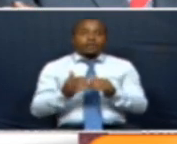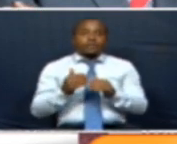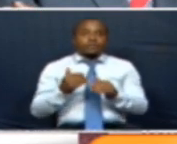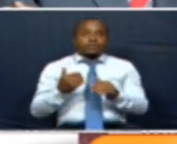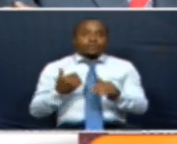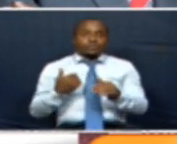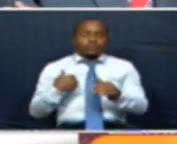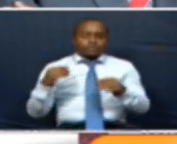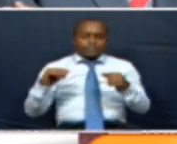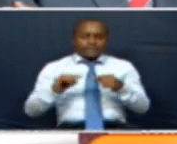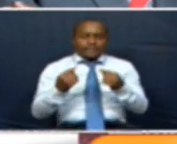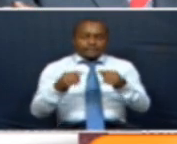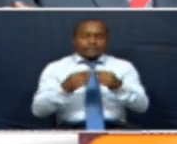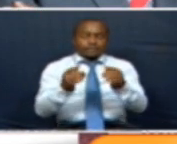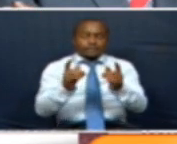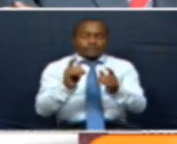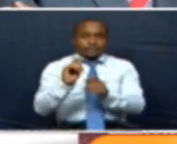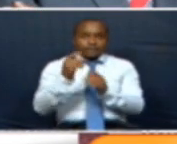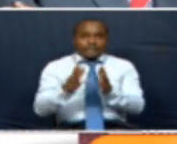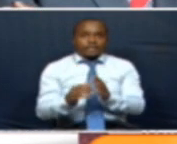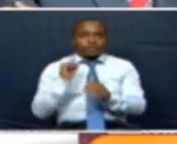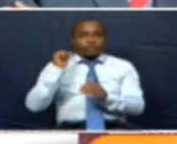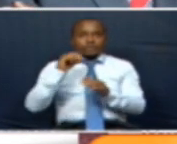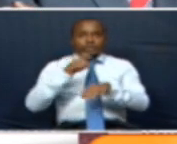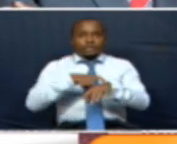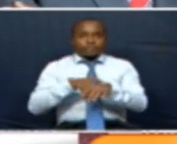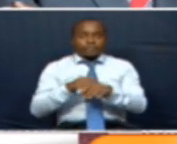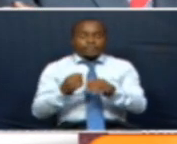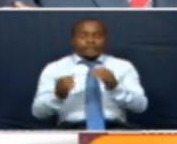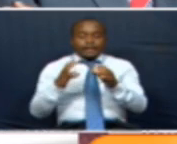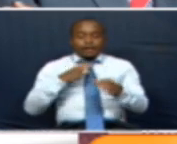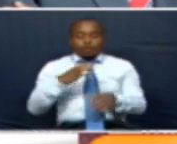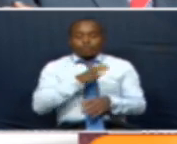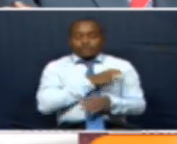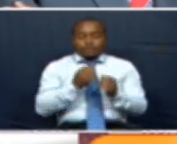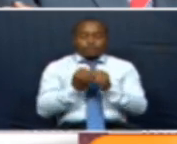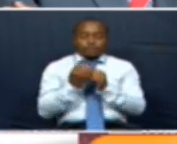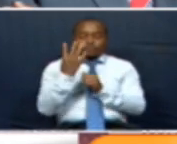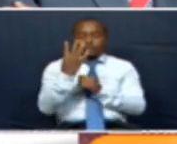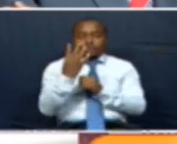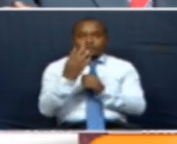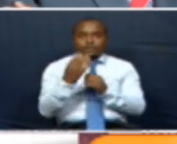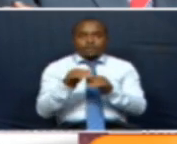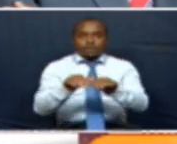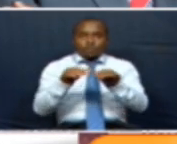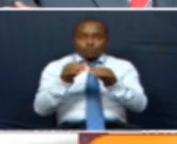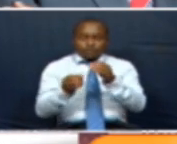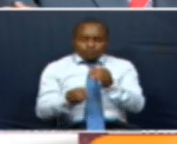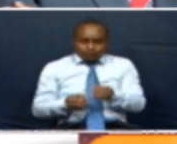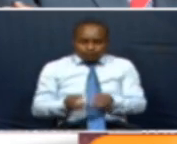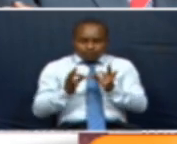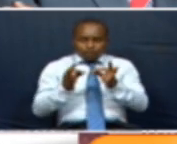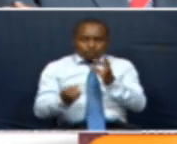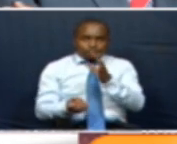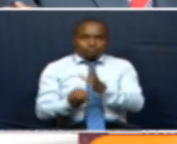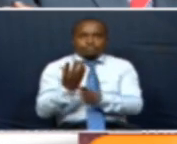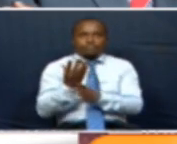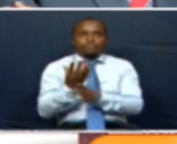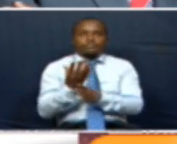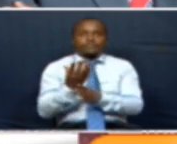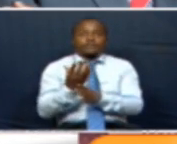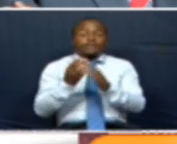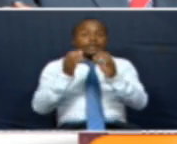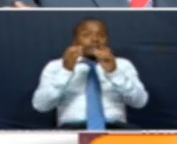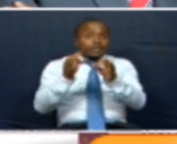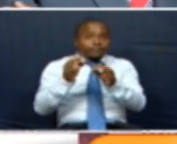hurting Kenyans throughout the violent political seasons. A committee of 14 awaits official unveiling to begin its work. A full tray awaits if the